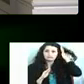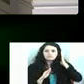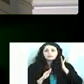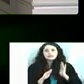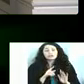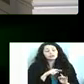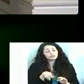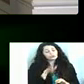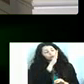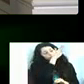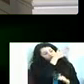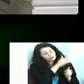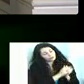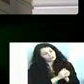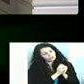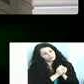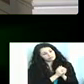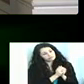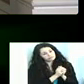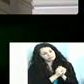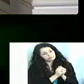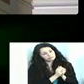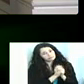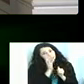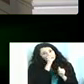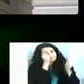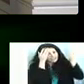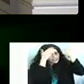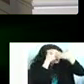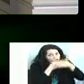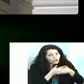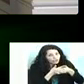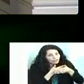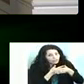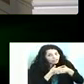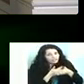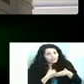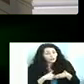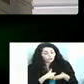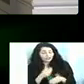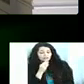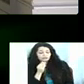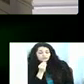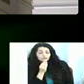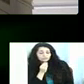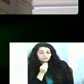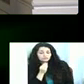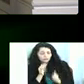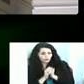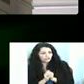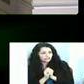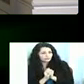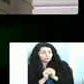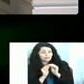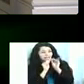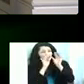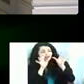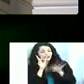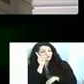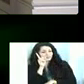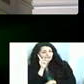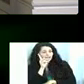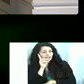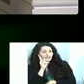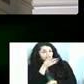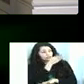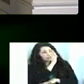You worship guessing in the dark. We Jews worship in the clear light of day. God's way of